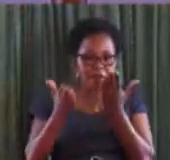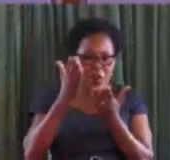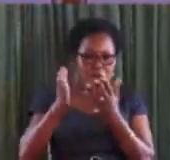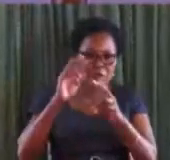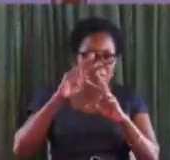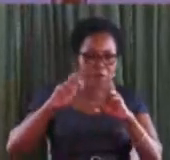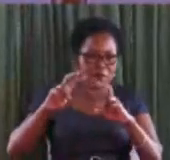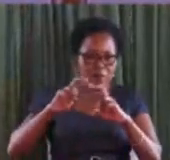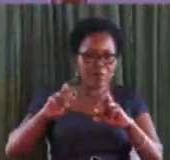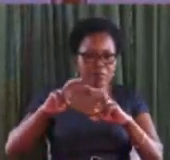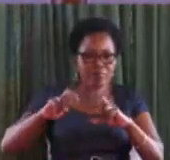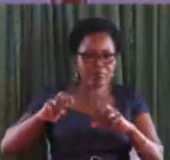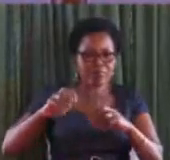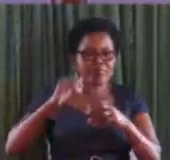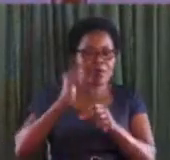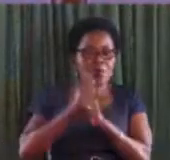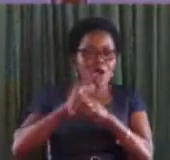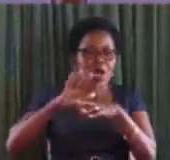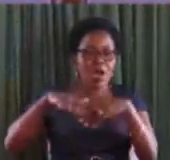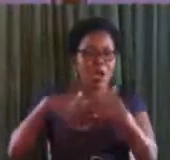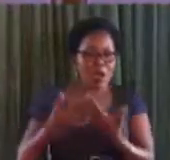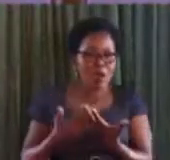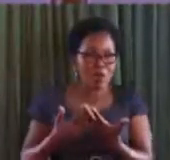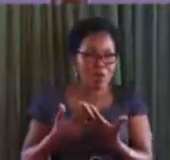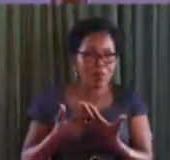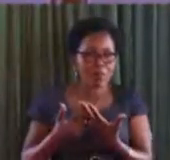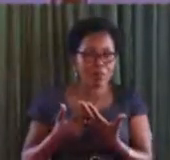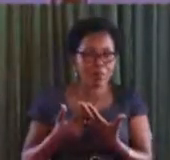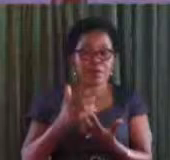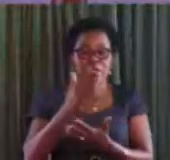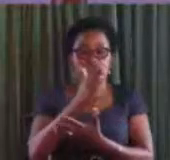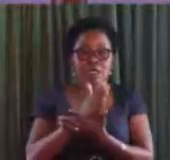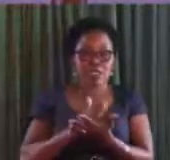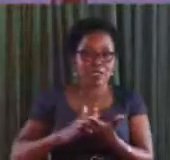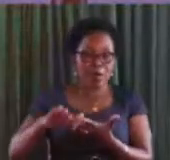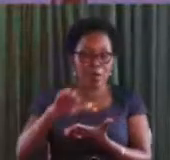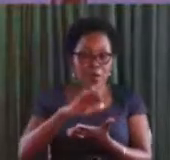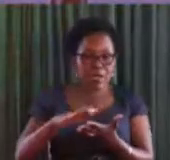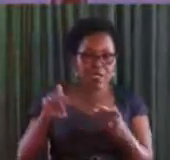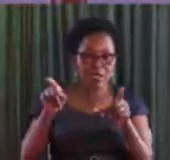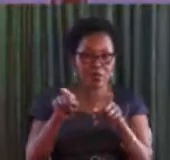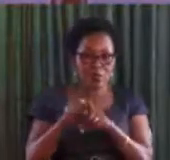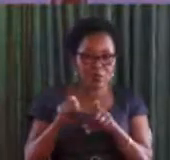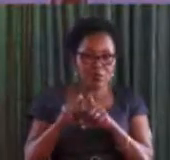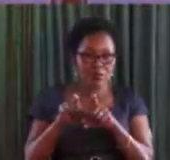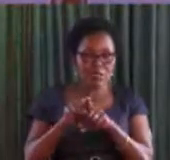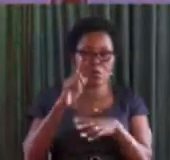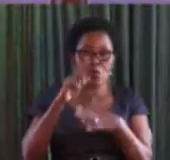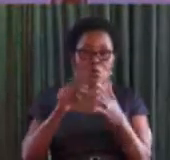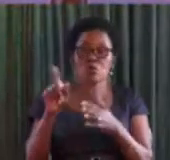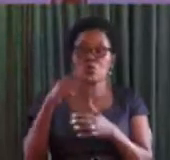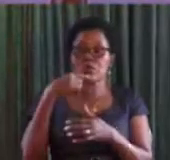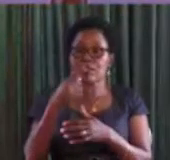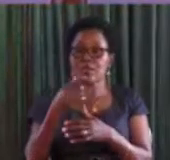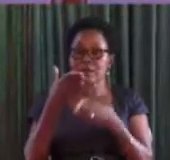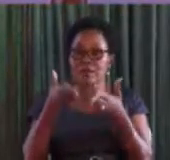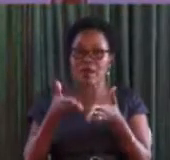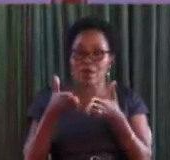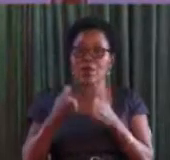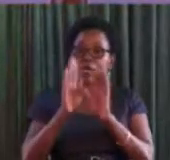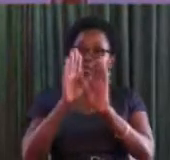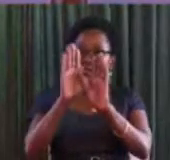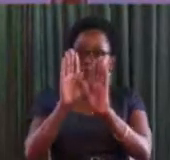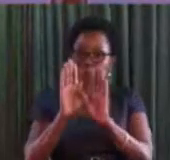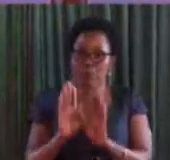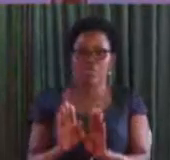going forward. And some of these areas, like the one you just said, is